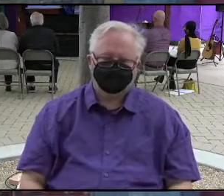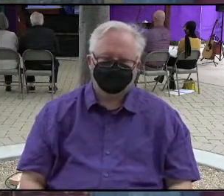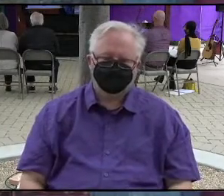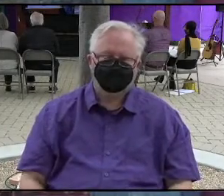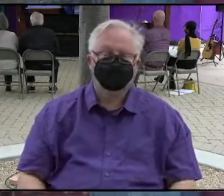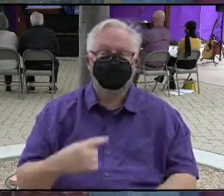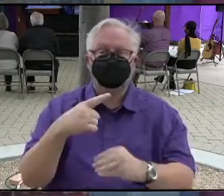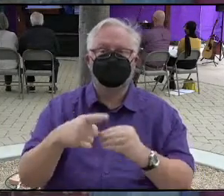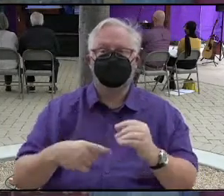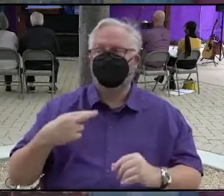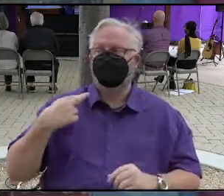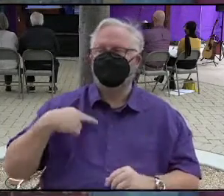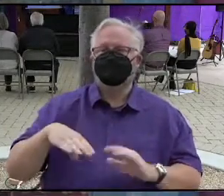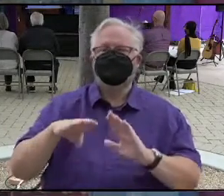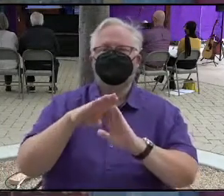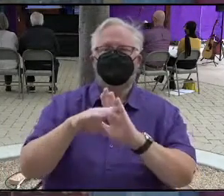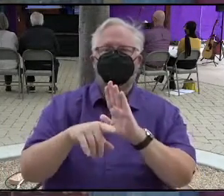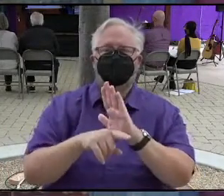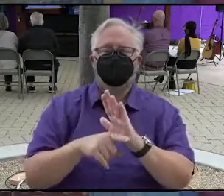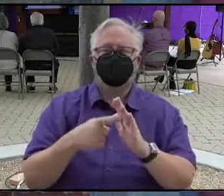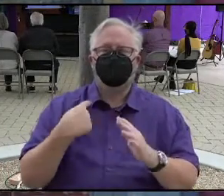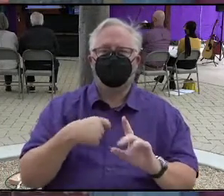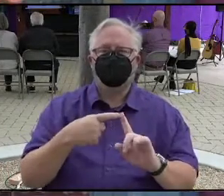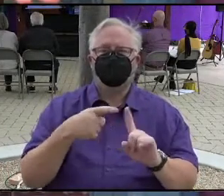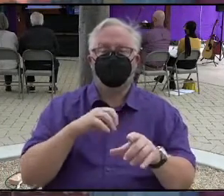about the religious background we came from,